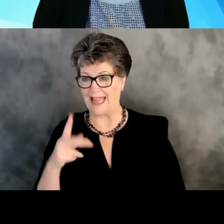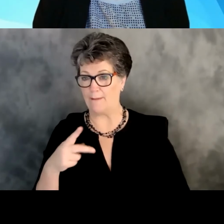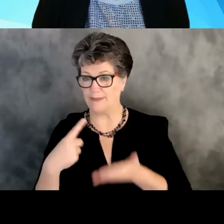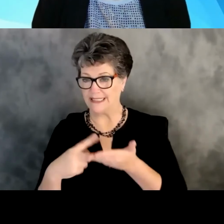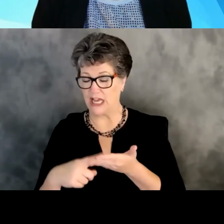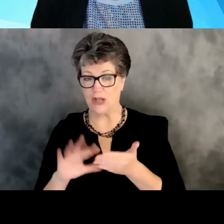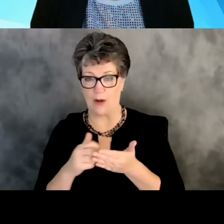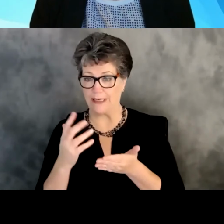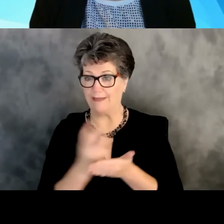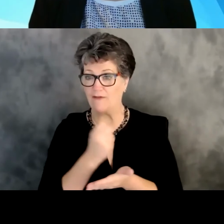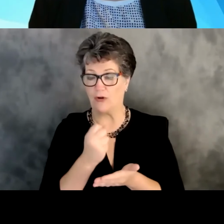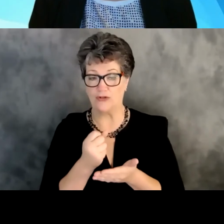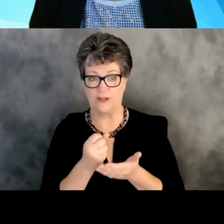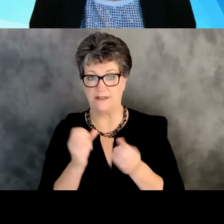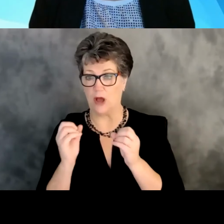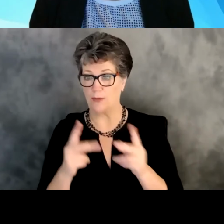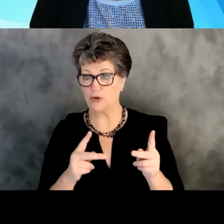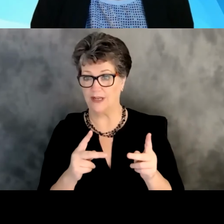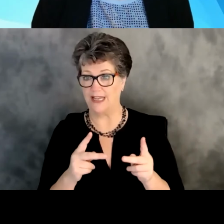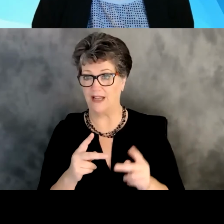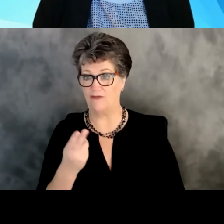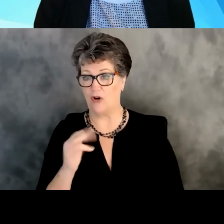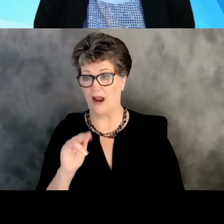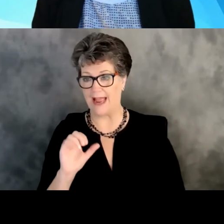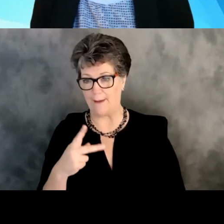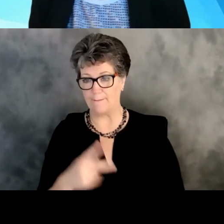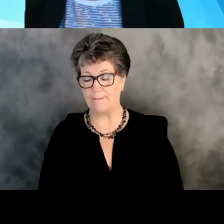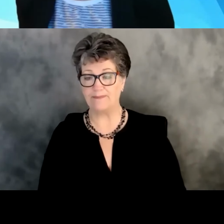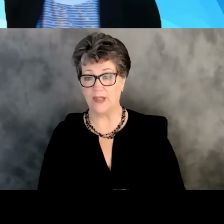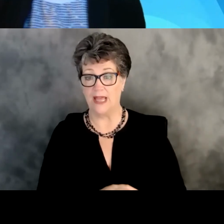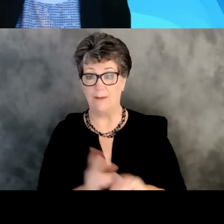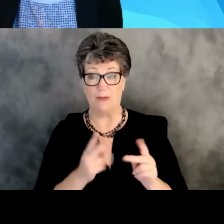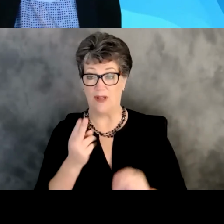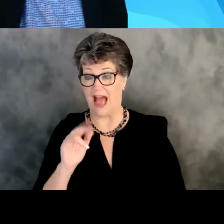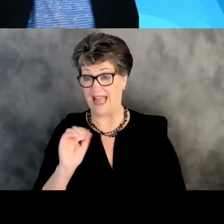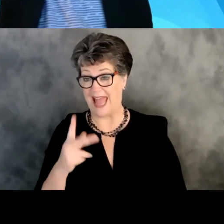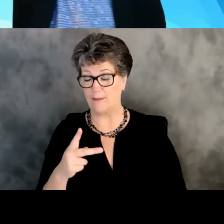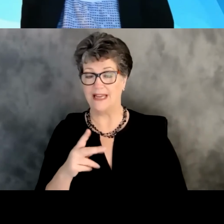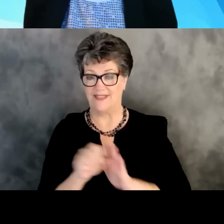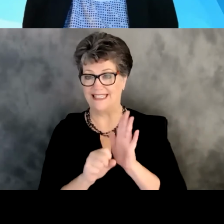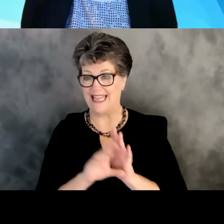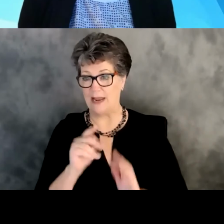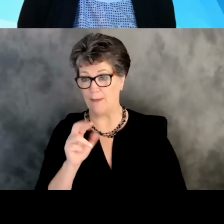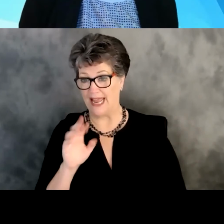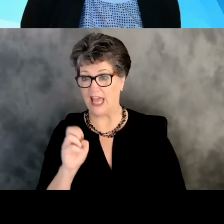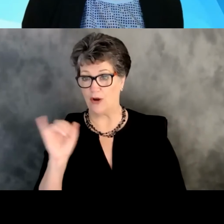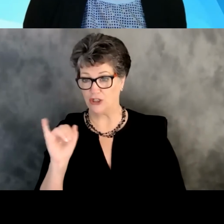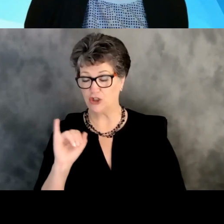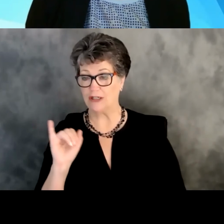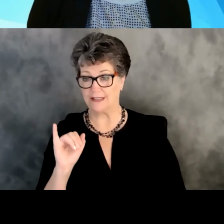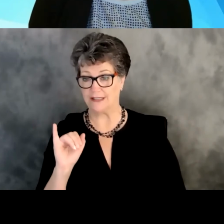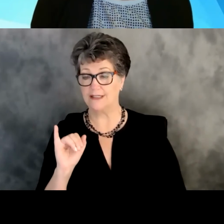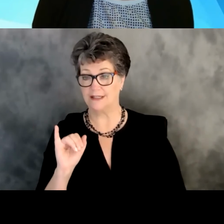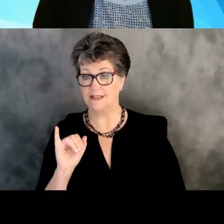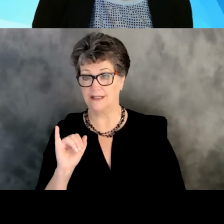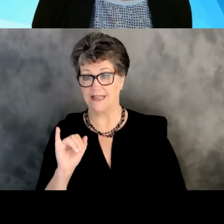leverage this opportunity for HICAP. Folks may know HICAP, our state Medicare insurance counseling, has